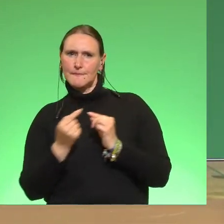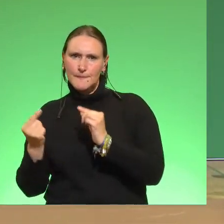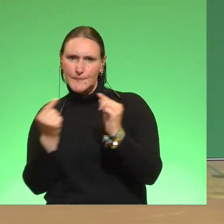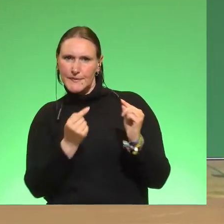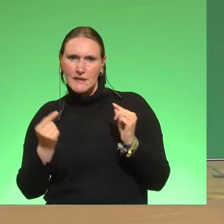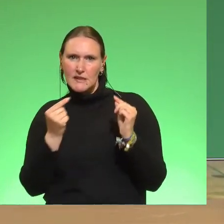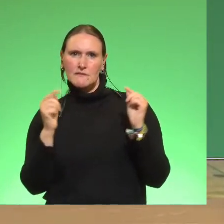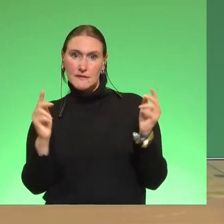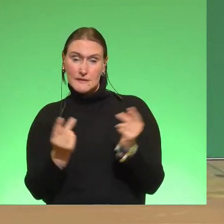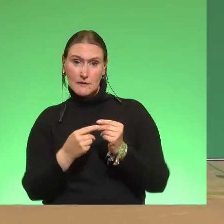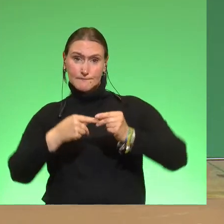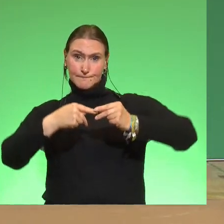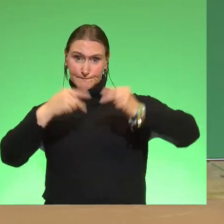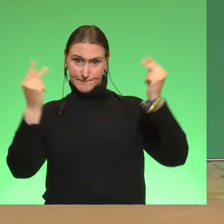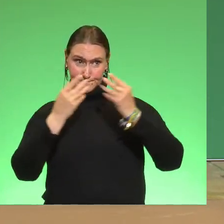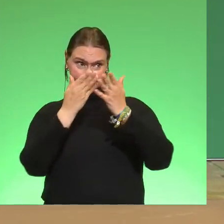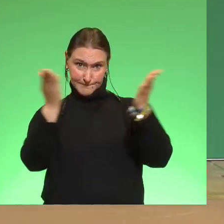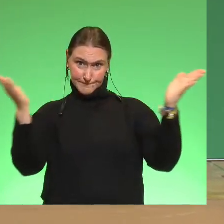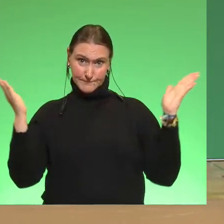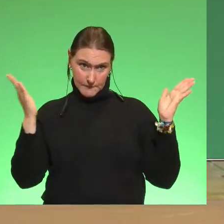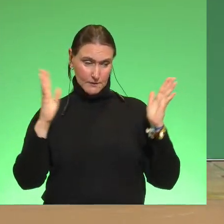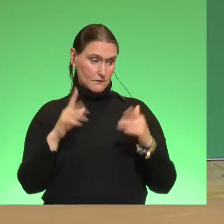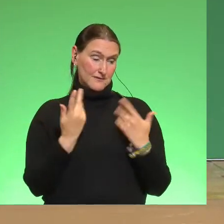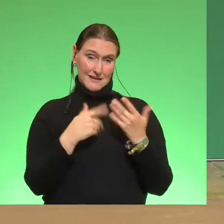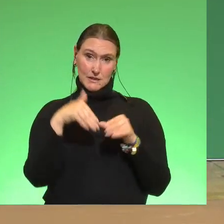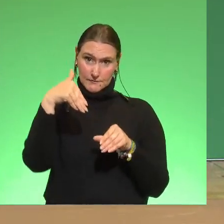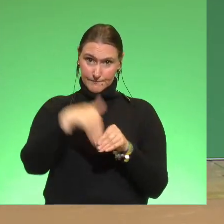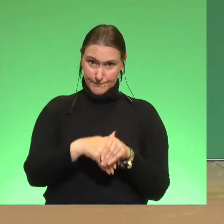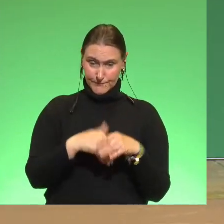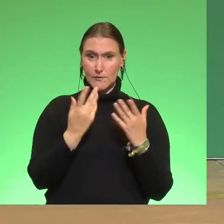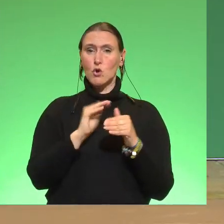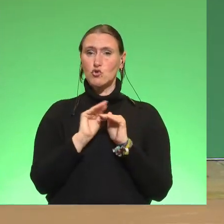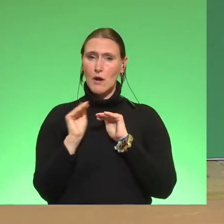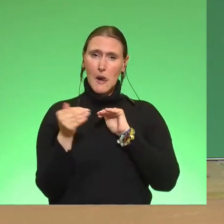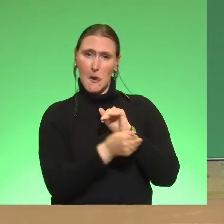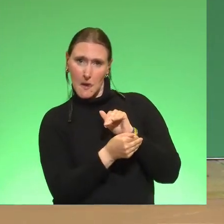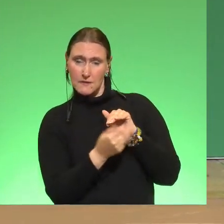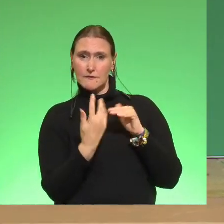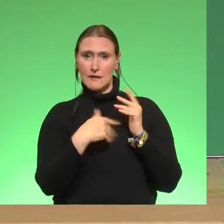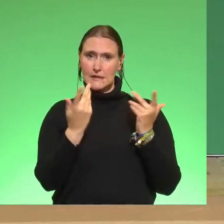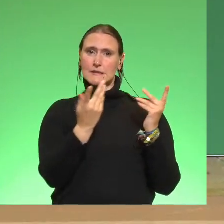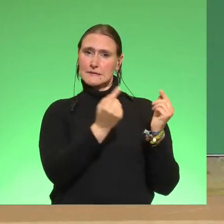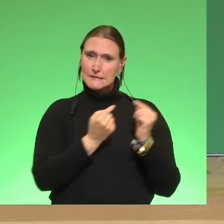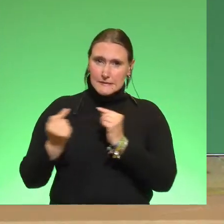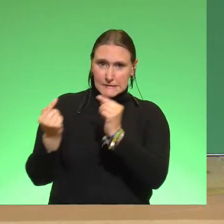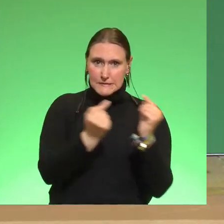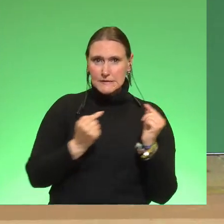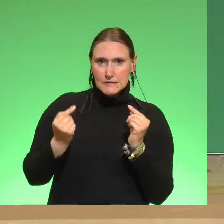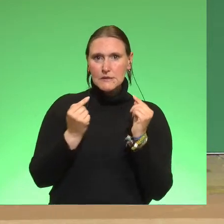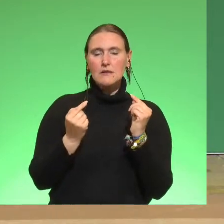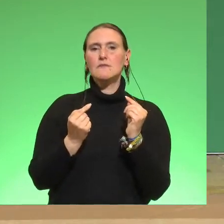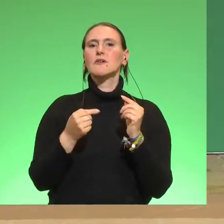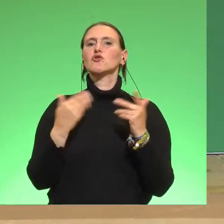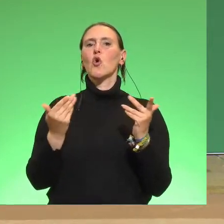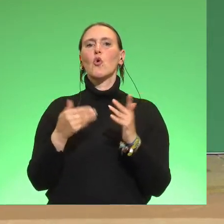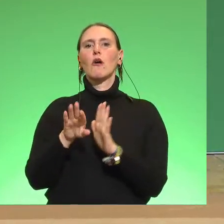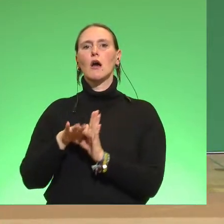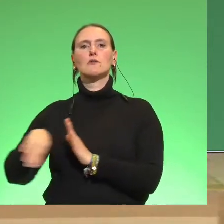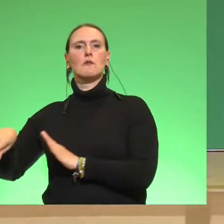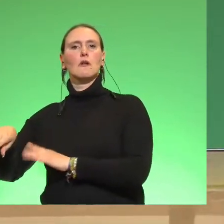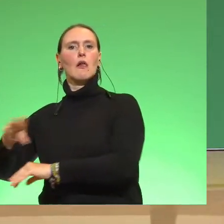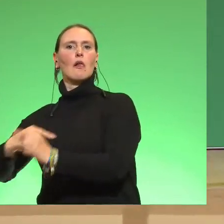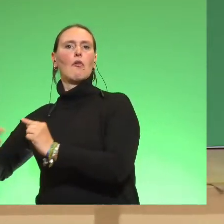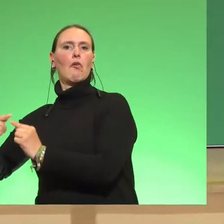public transcript, I shall use the term hidden transcript to characterize discourse that takes place off stage, beyond